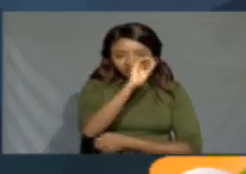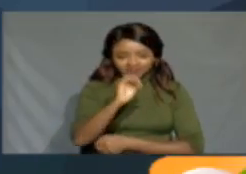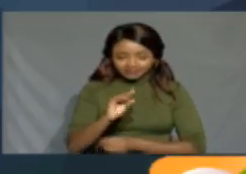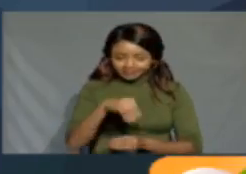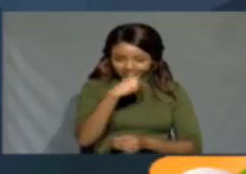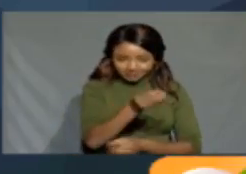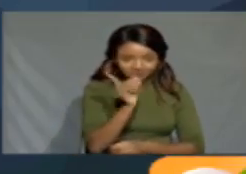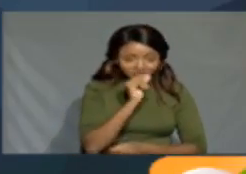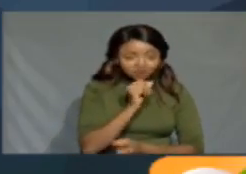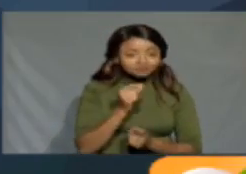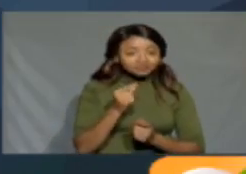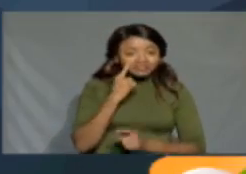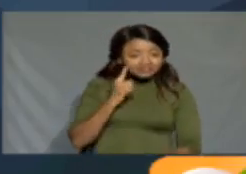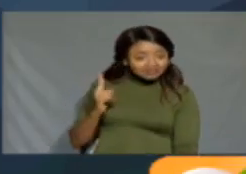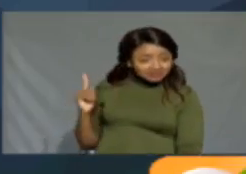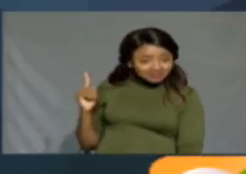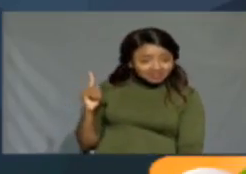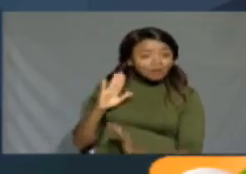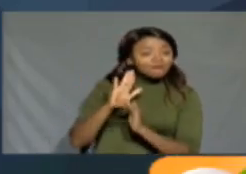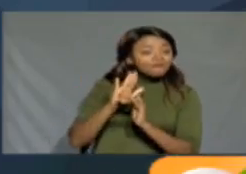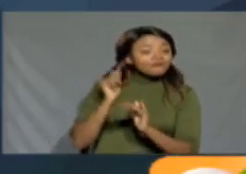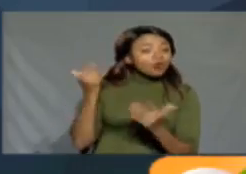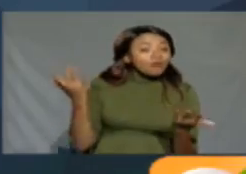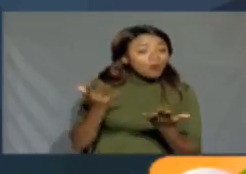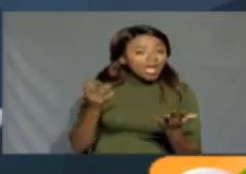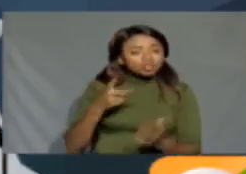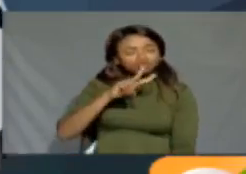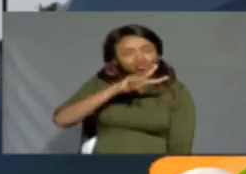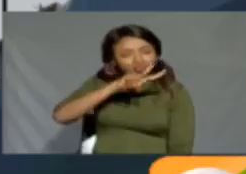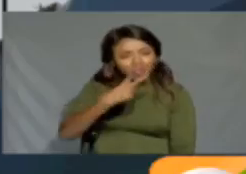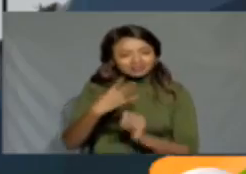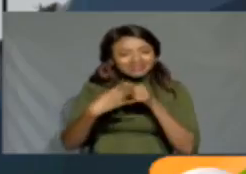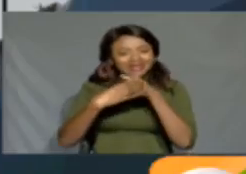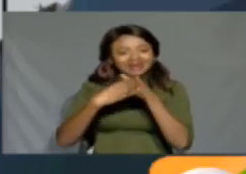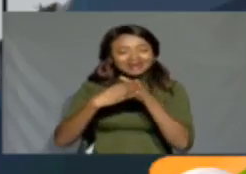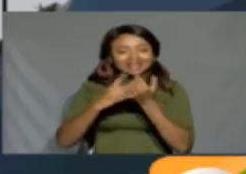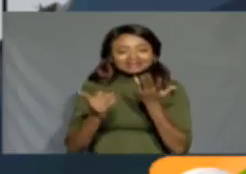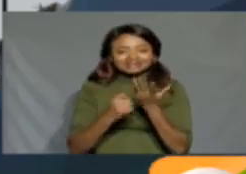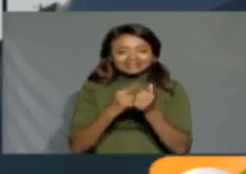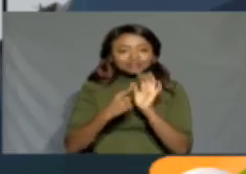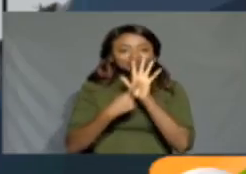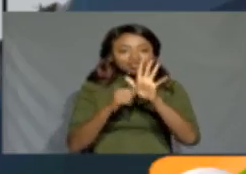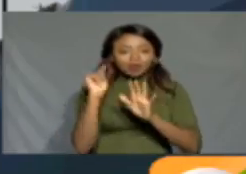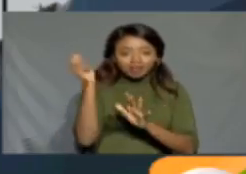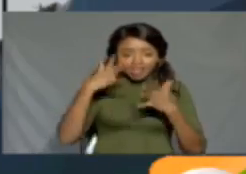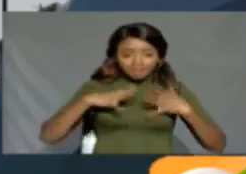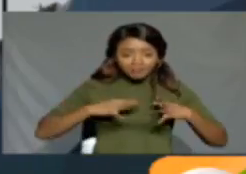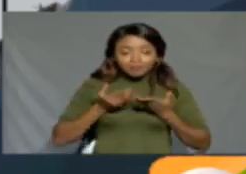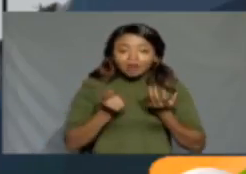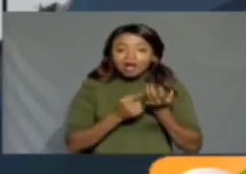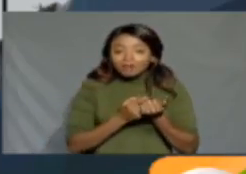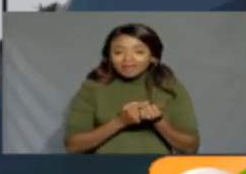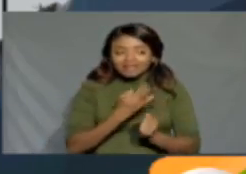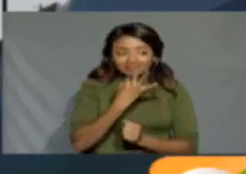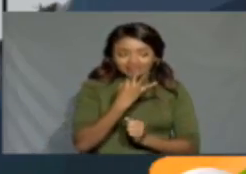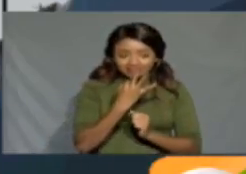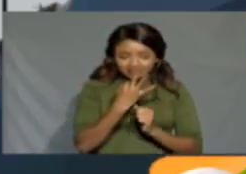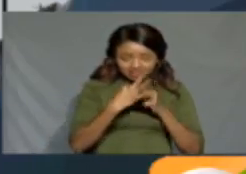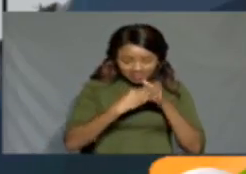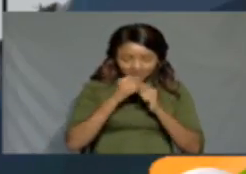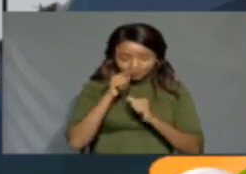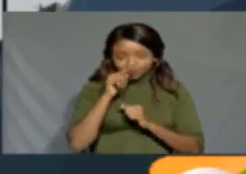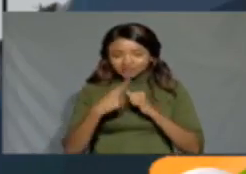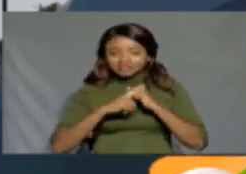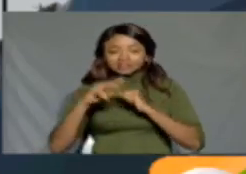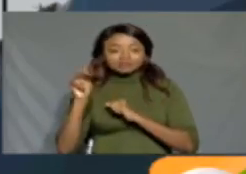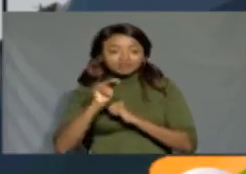The figures in use being from the 2009 census that showed Kenya had 38.6 million people. Even though various estimates